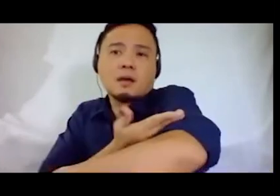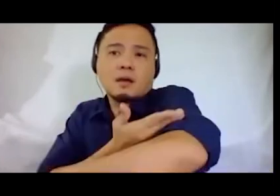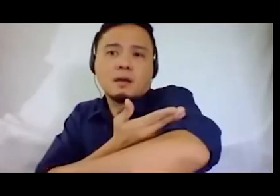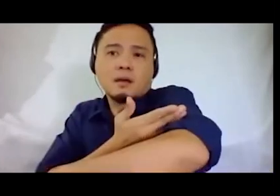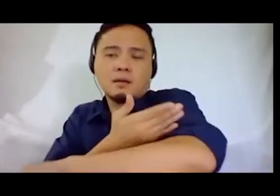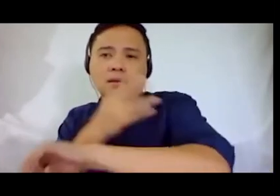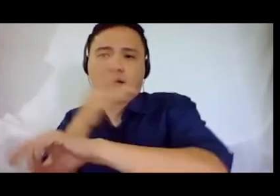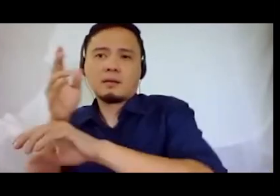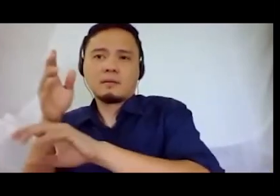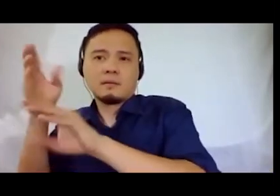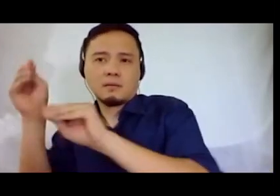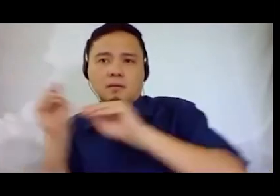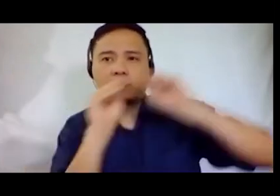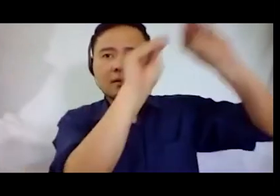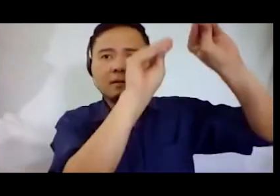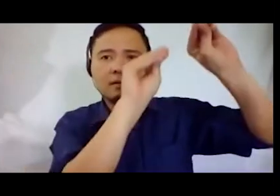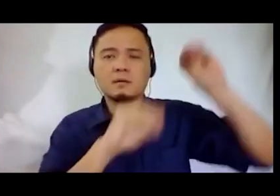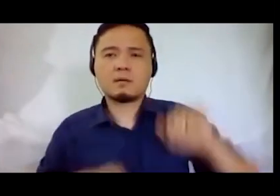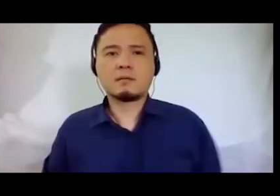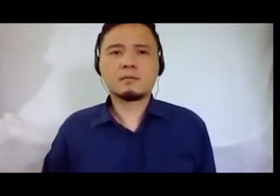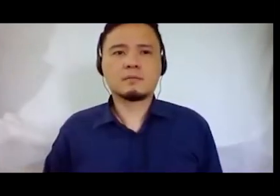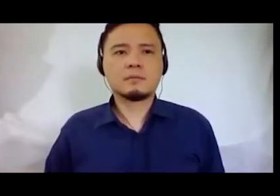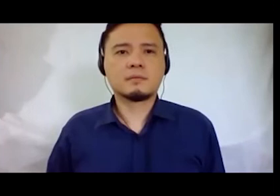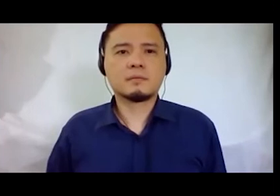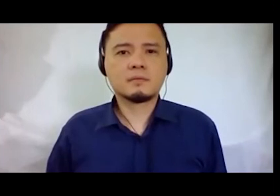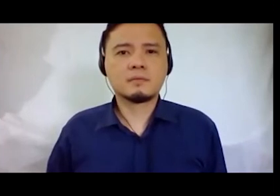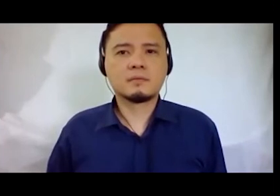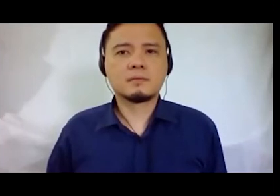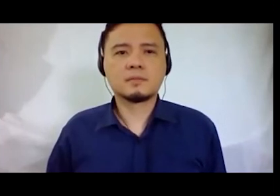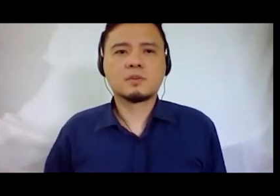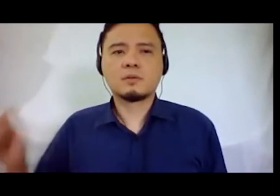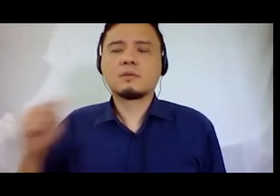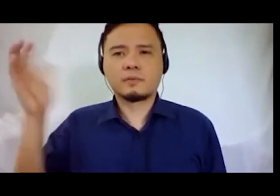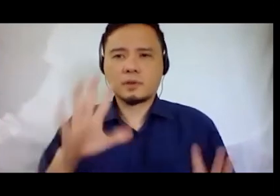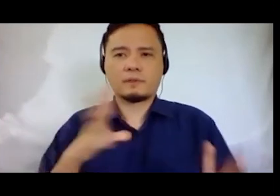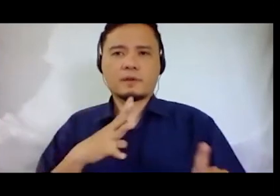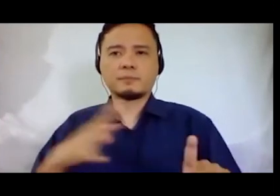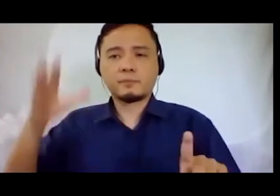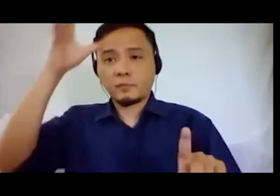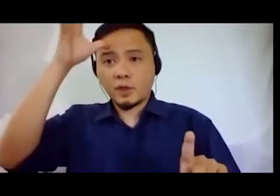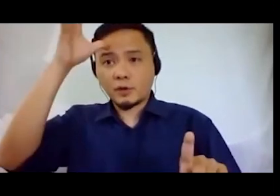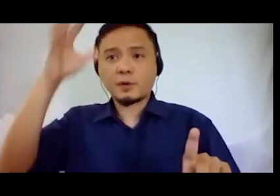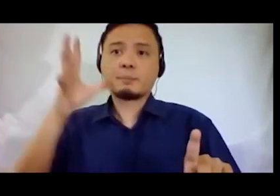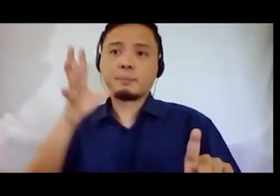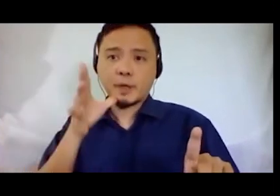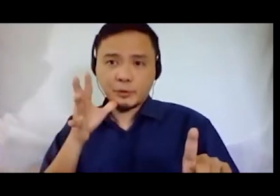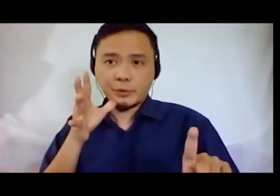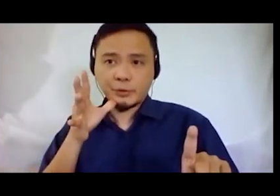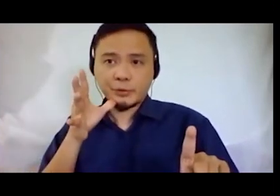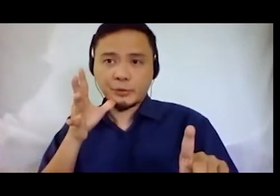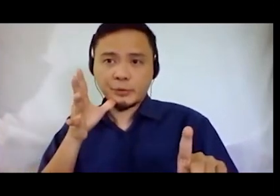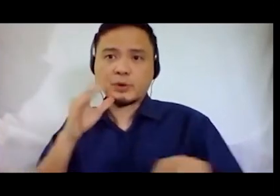So father, mother, and then um, so father, mother, and then